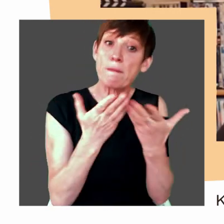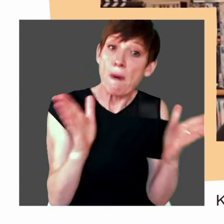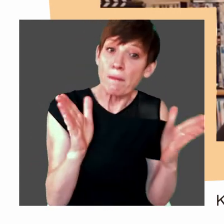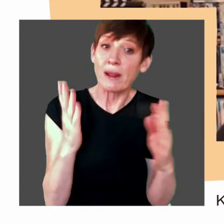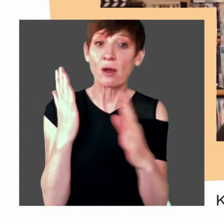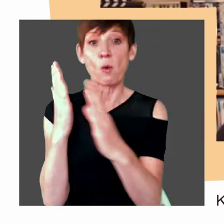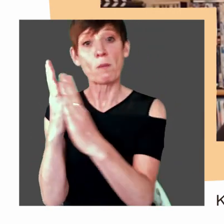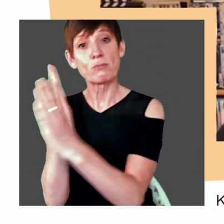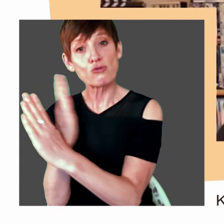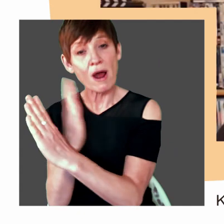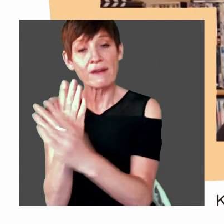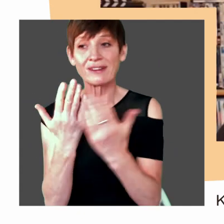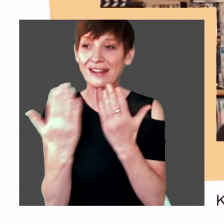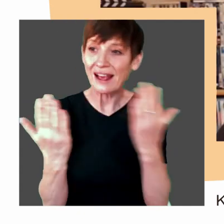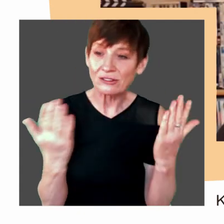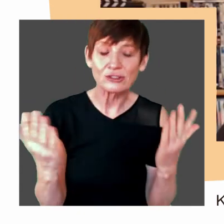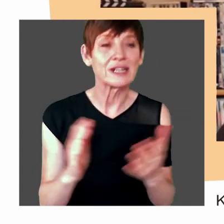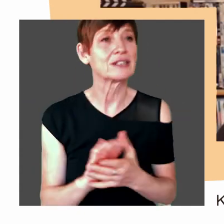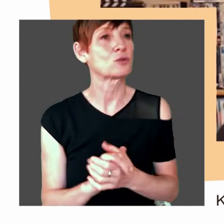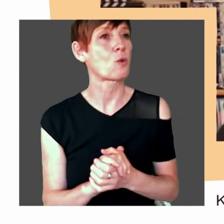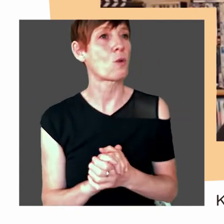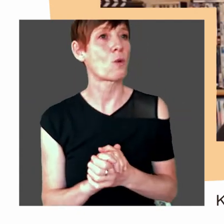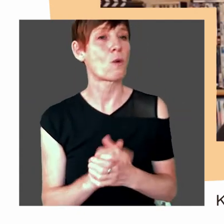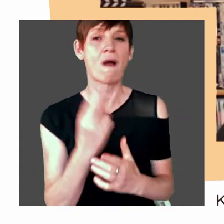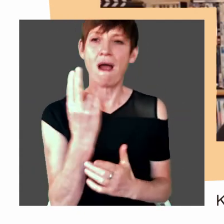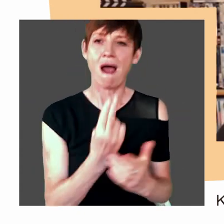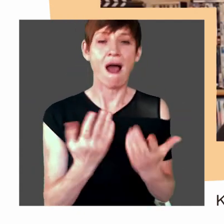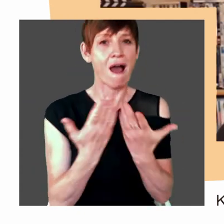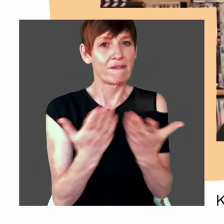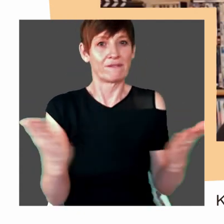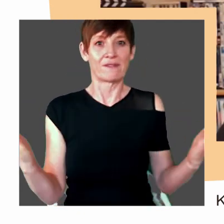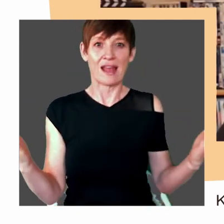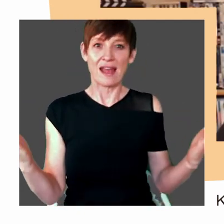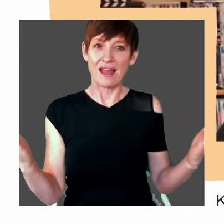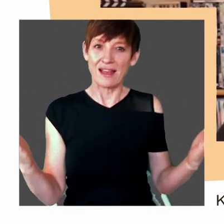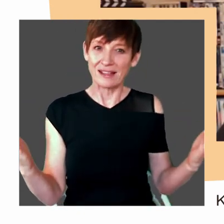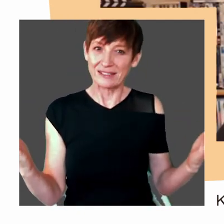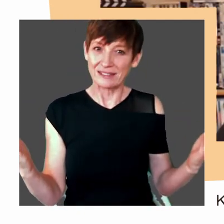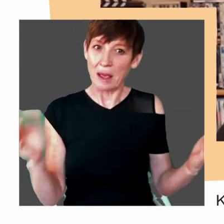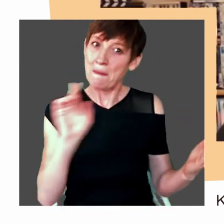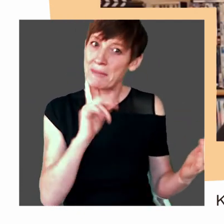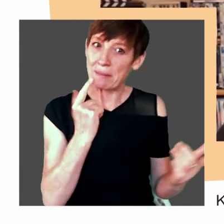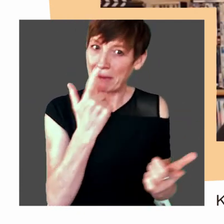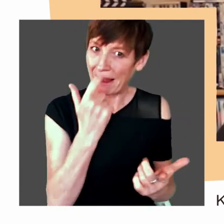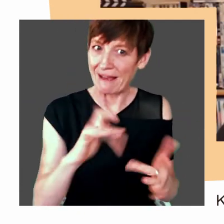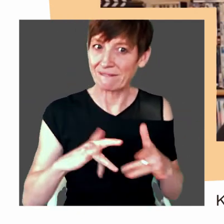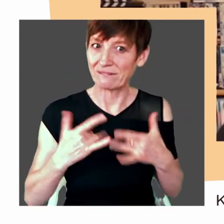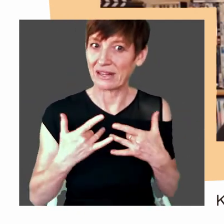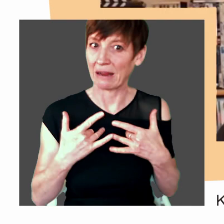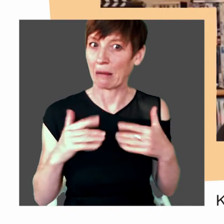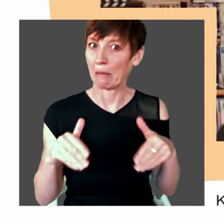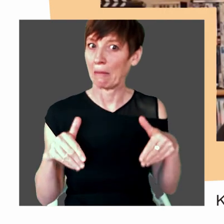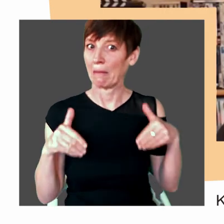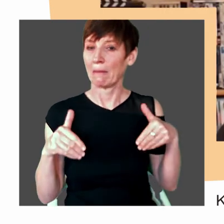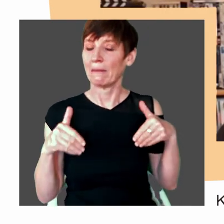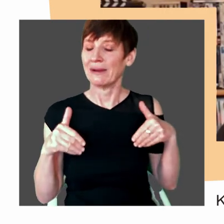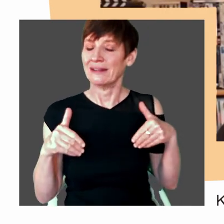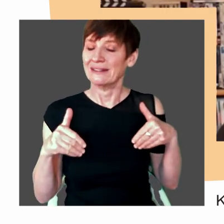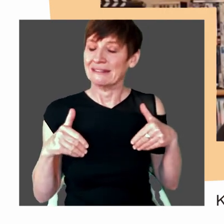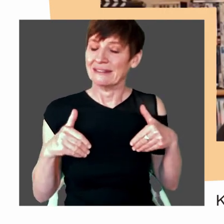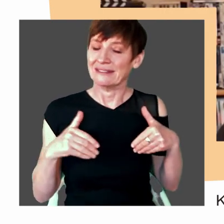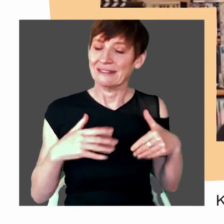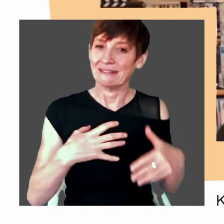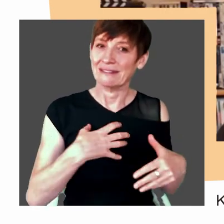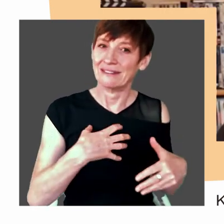galleries, art fairs and collectors can be really daunting for people. Can you offer any advice to new graduates about how to